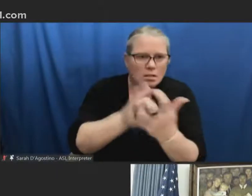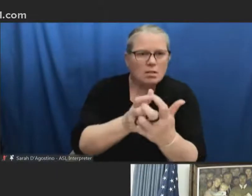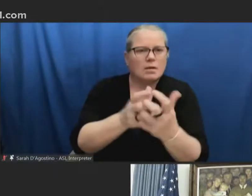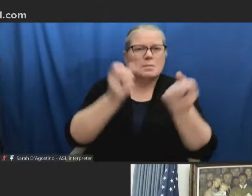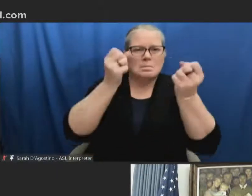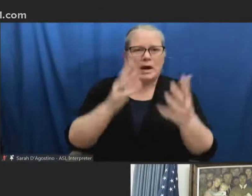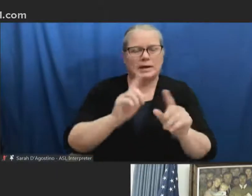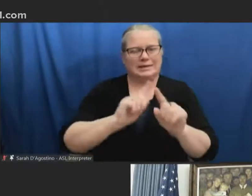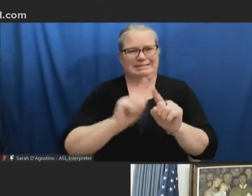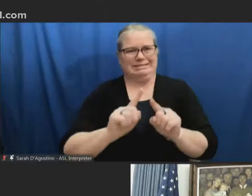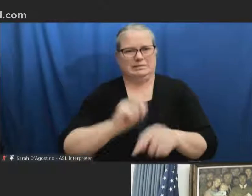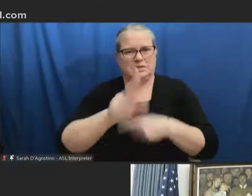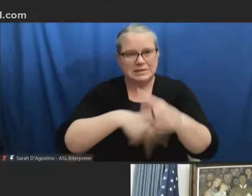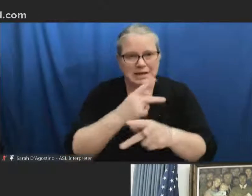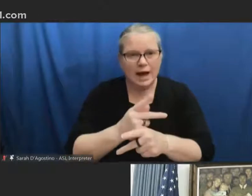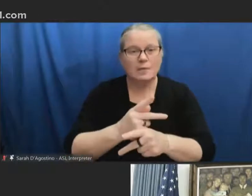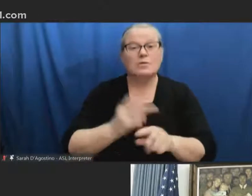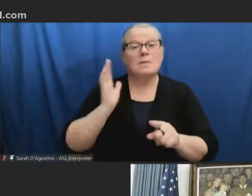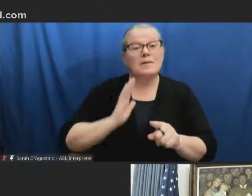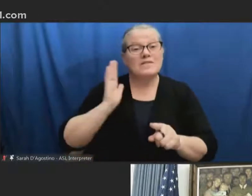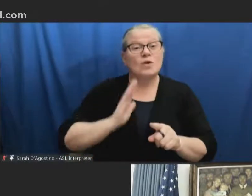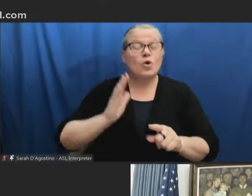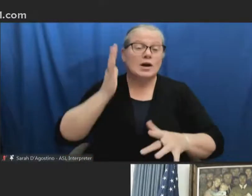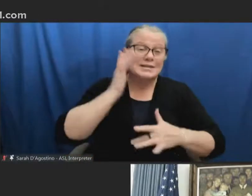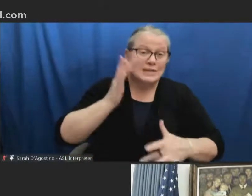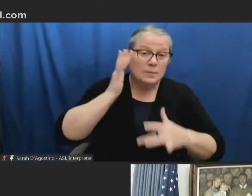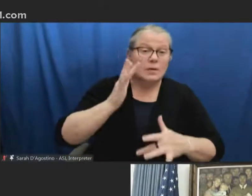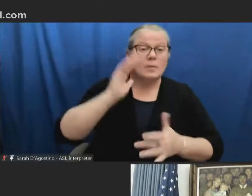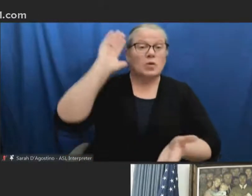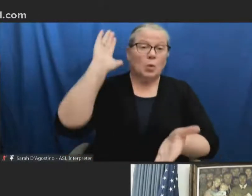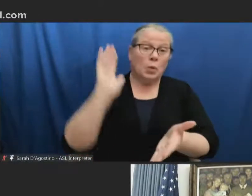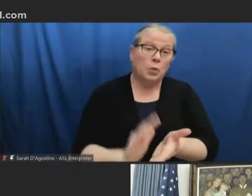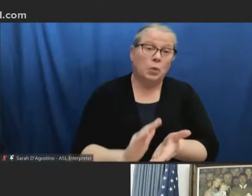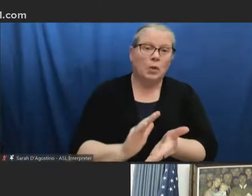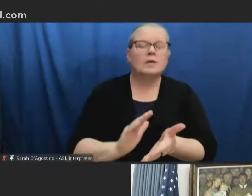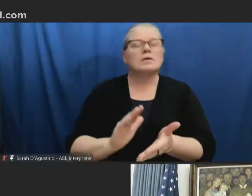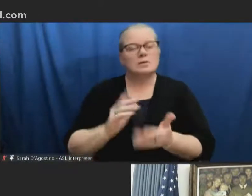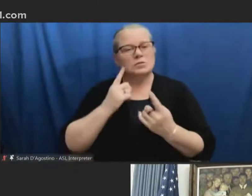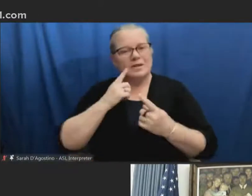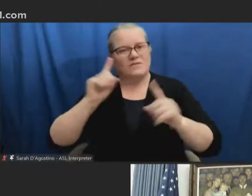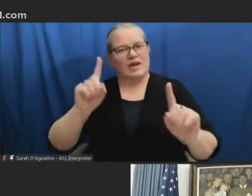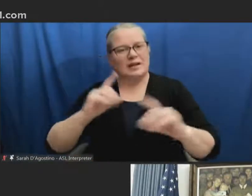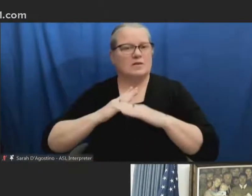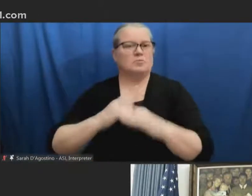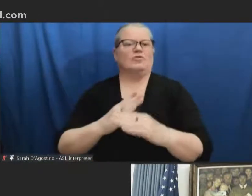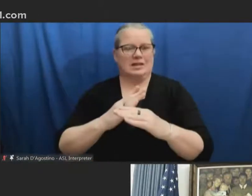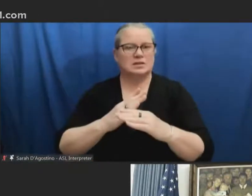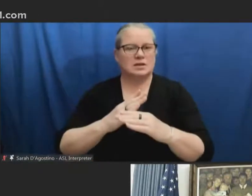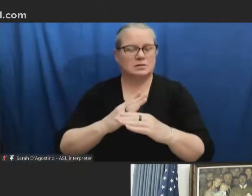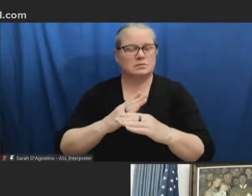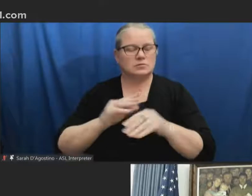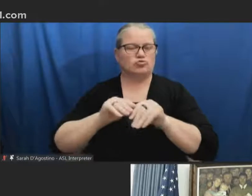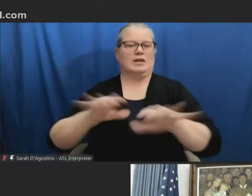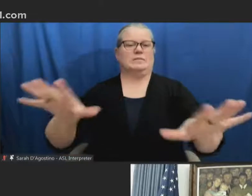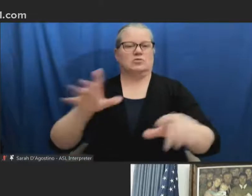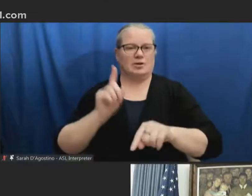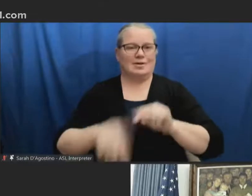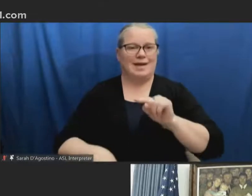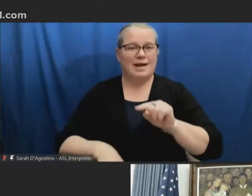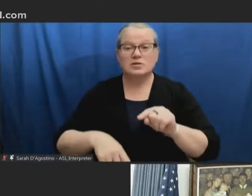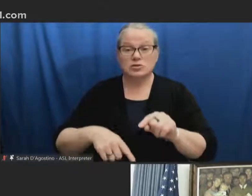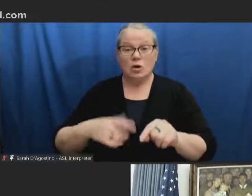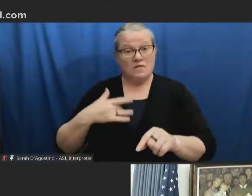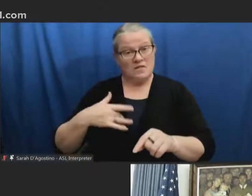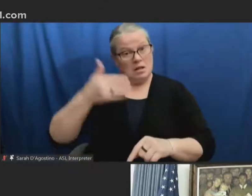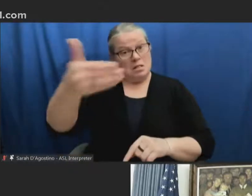against preventing symptomatic disease, hospitalization, and death, but also was very effective at preventing transmission. So, come this